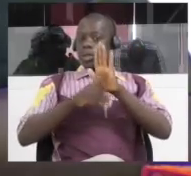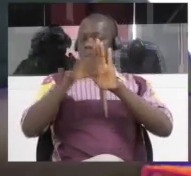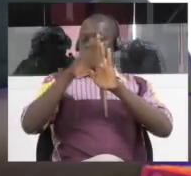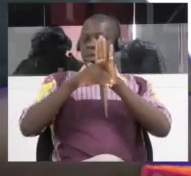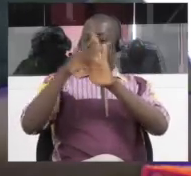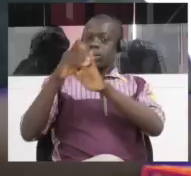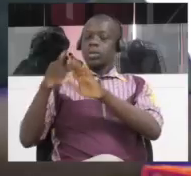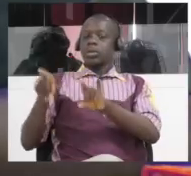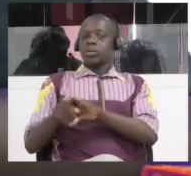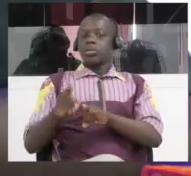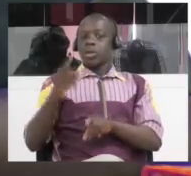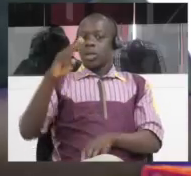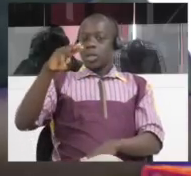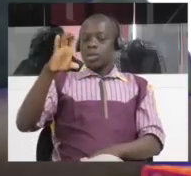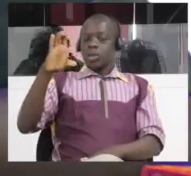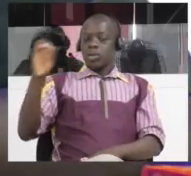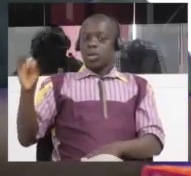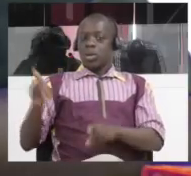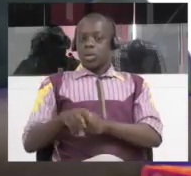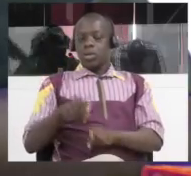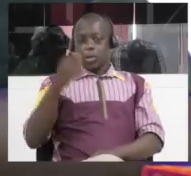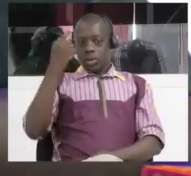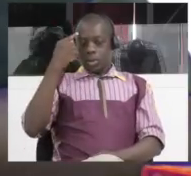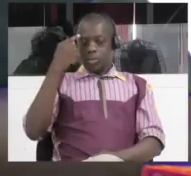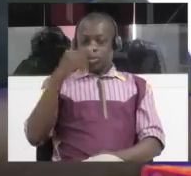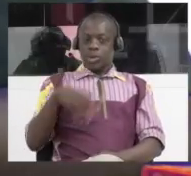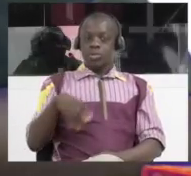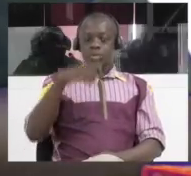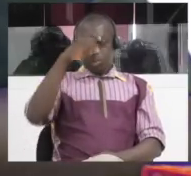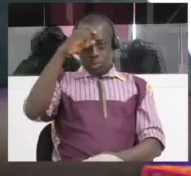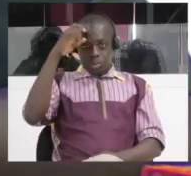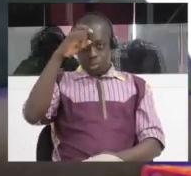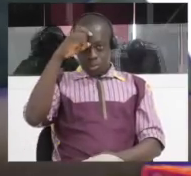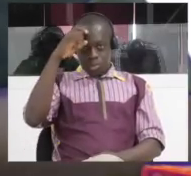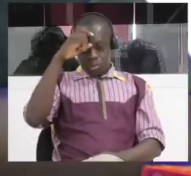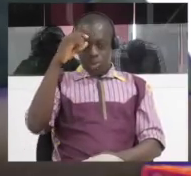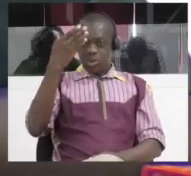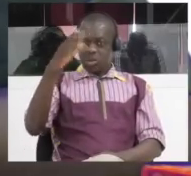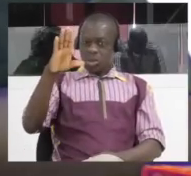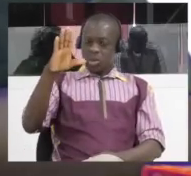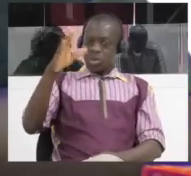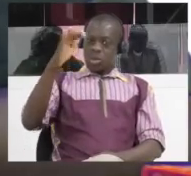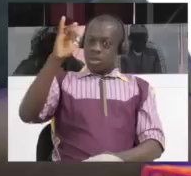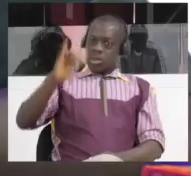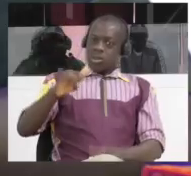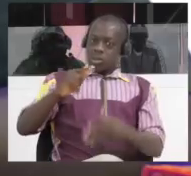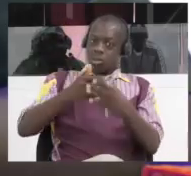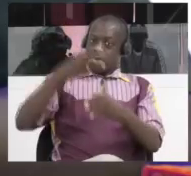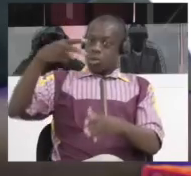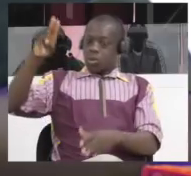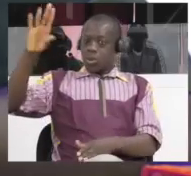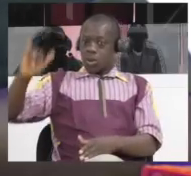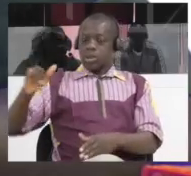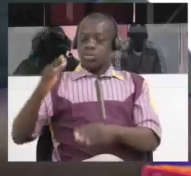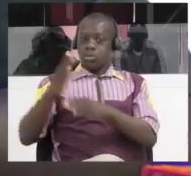NCOs, I think they must have served, you know, for a length of at least 10 to 12 years before they were able